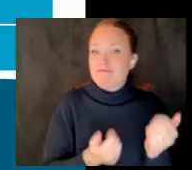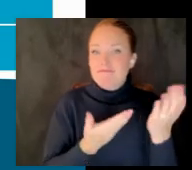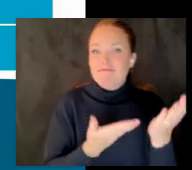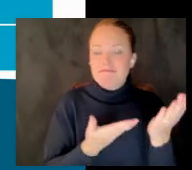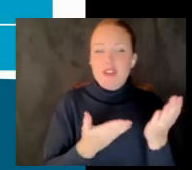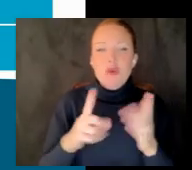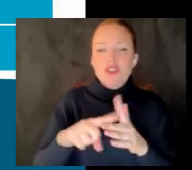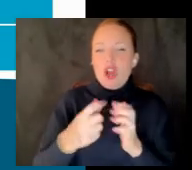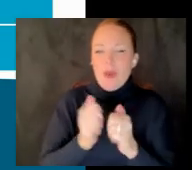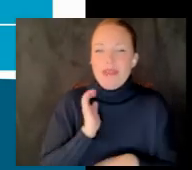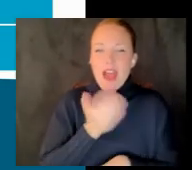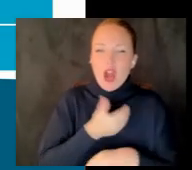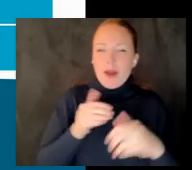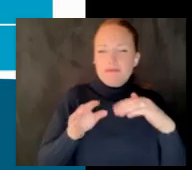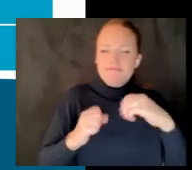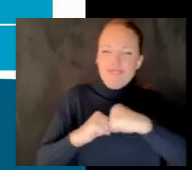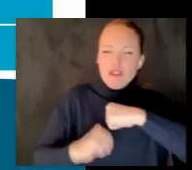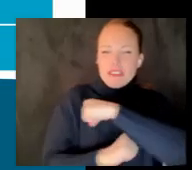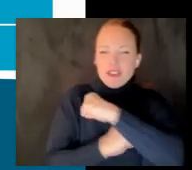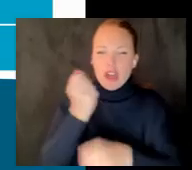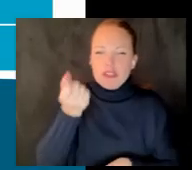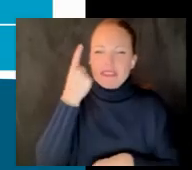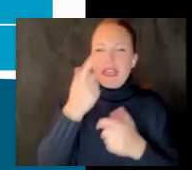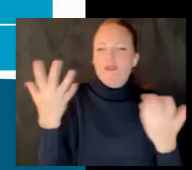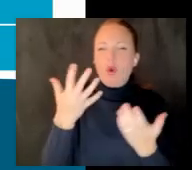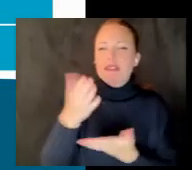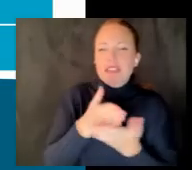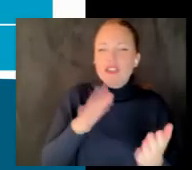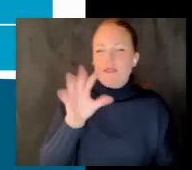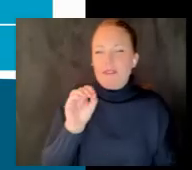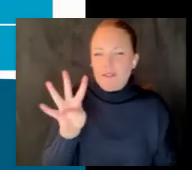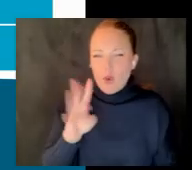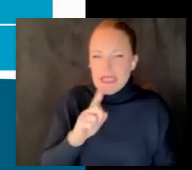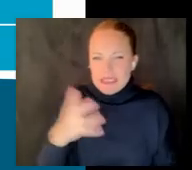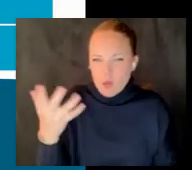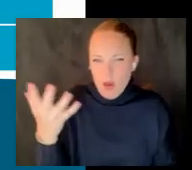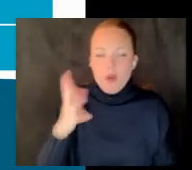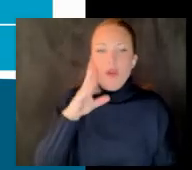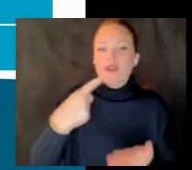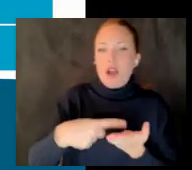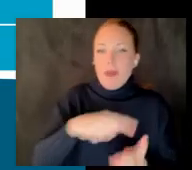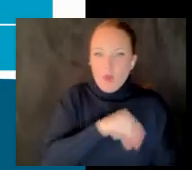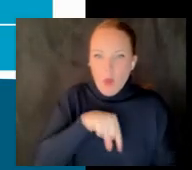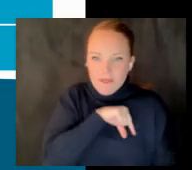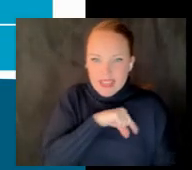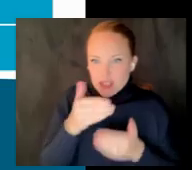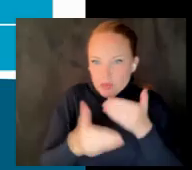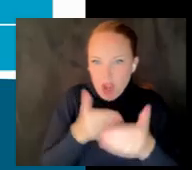a foundational understanding of what Section 504 is. We're going to walk through the qualification process,